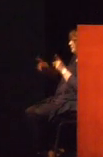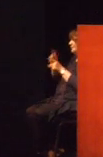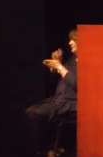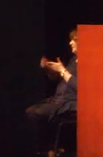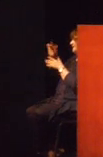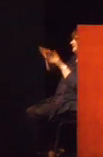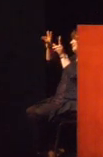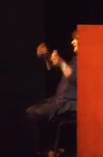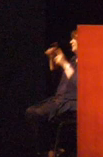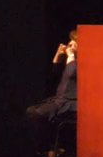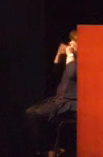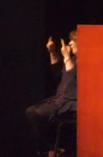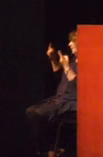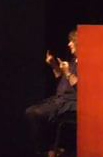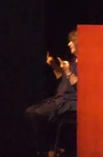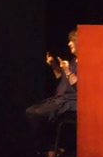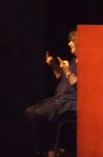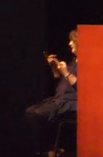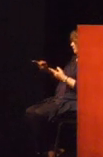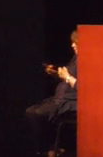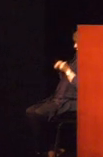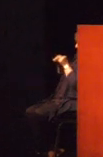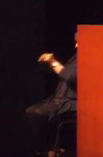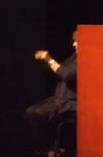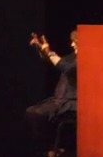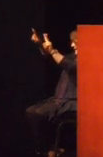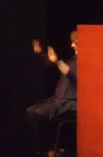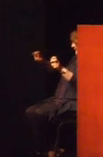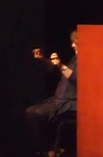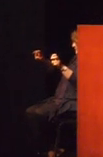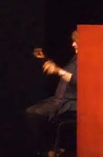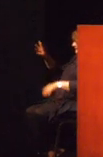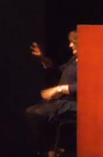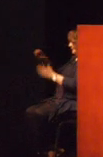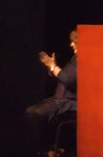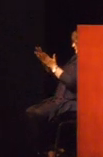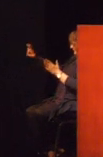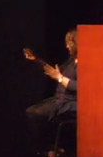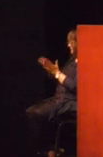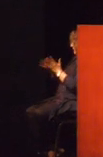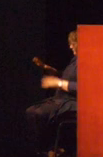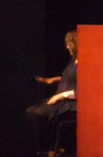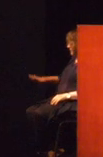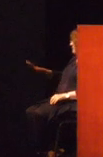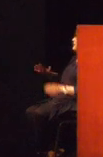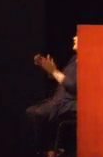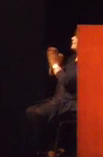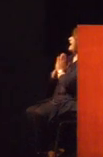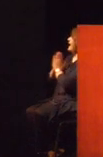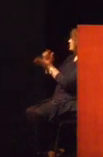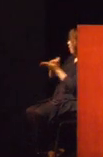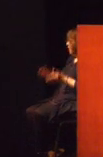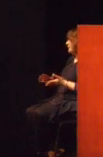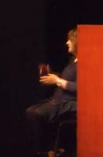topic. So we kept that theme in about 6 or 7 of the chapters. And we asked authors to address something else.